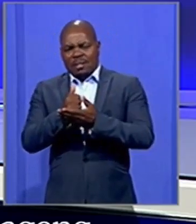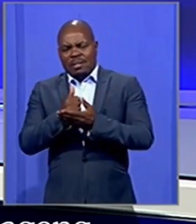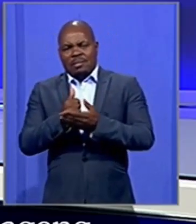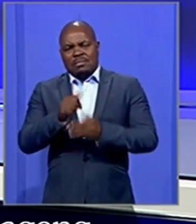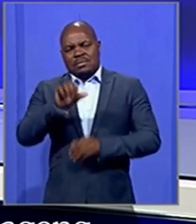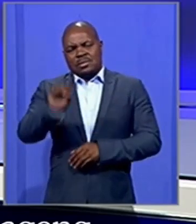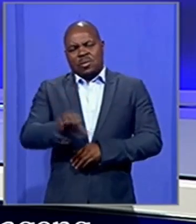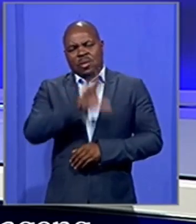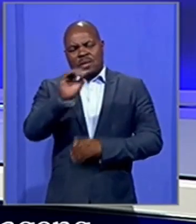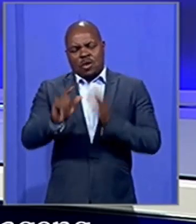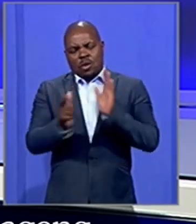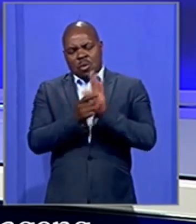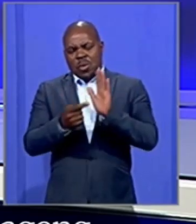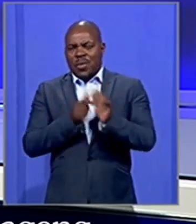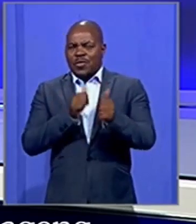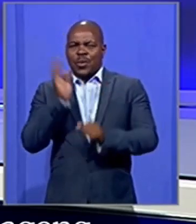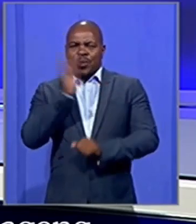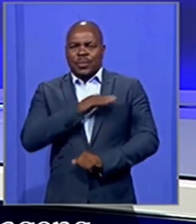wa mmušo.